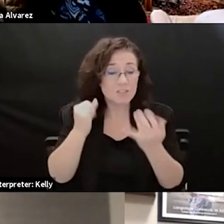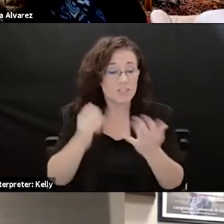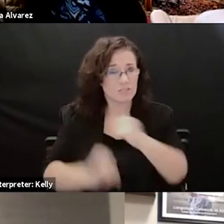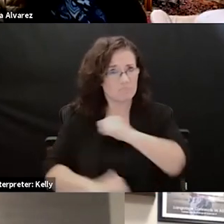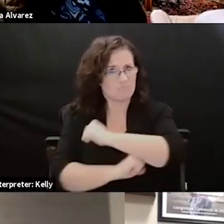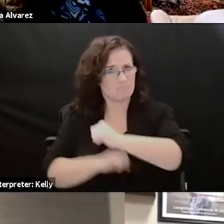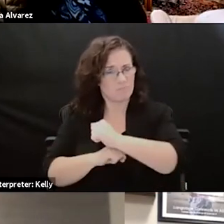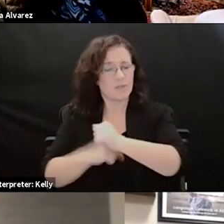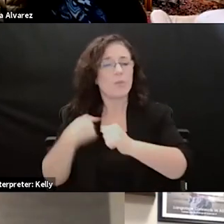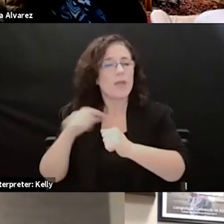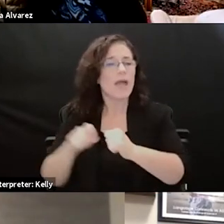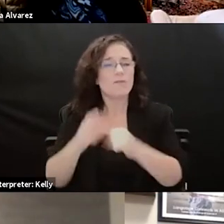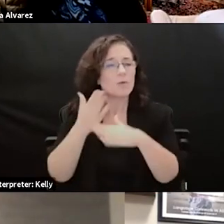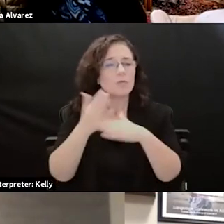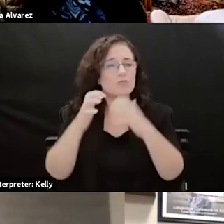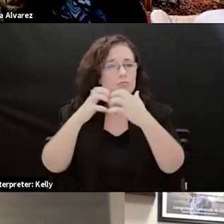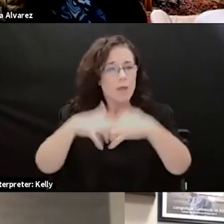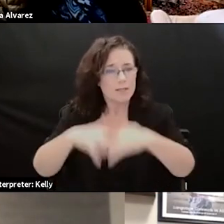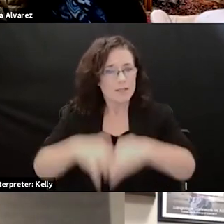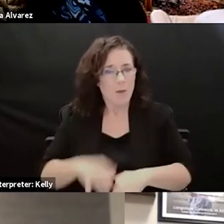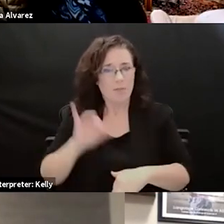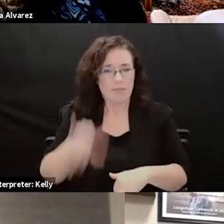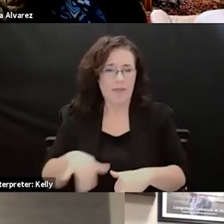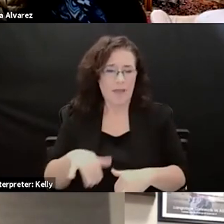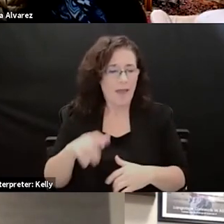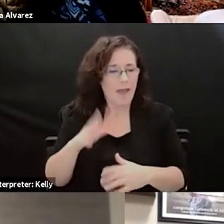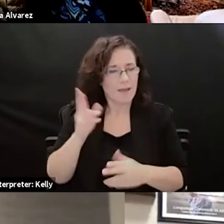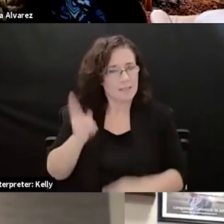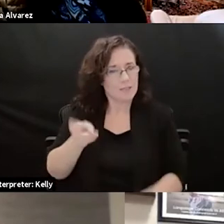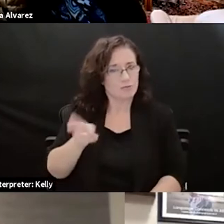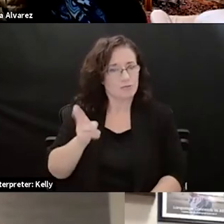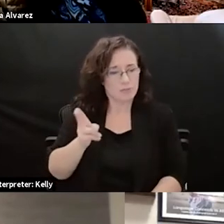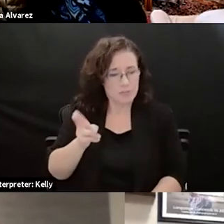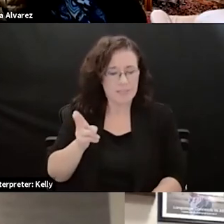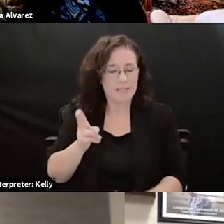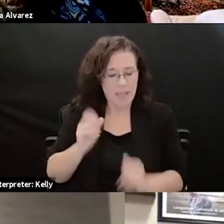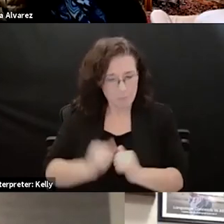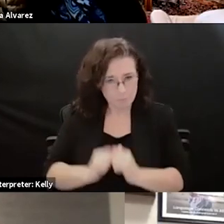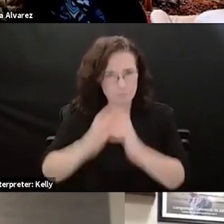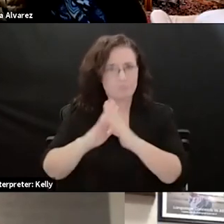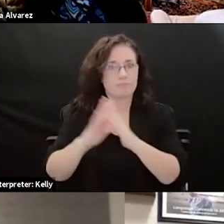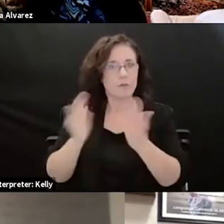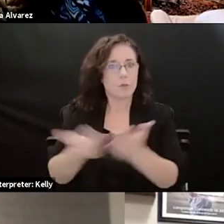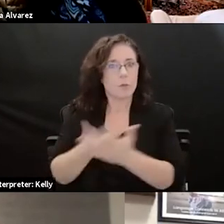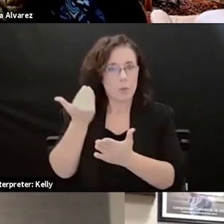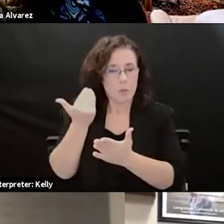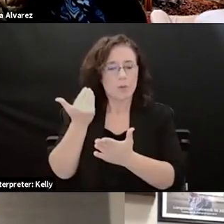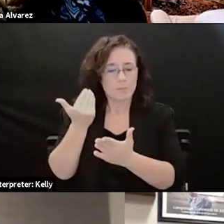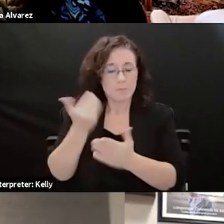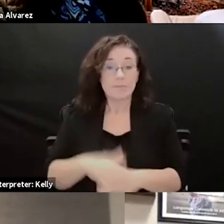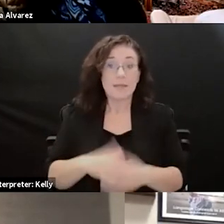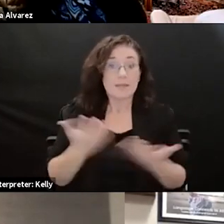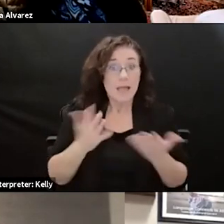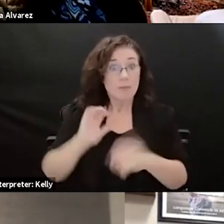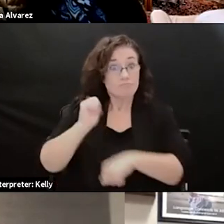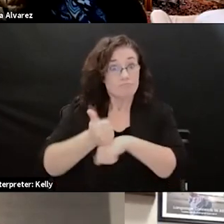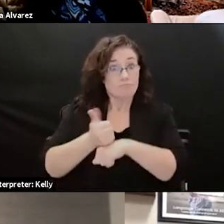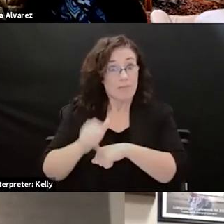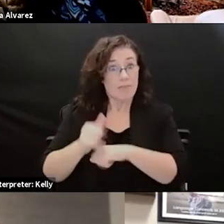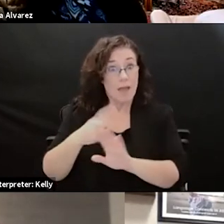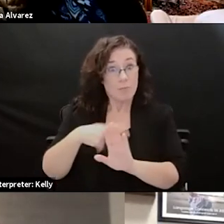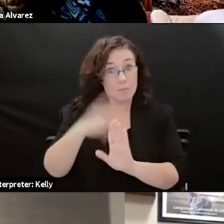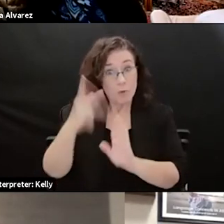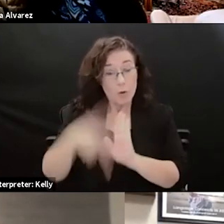structures in order to reform them so while implementing a resolution is a great first step it's changing behaviors that will have a